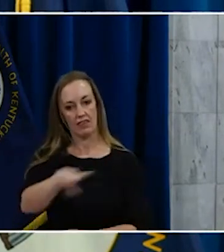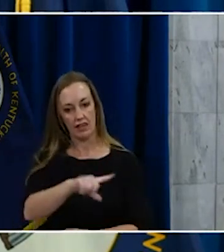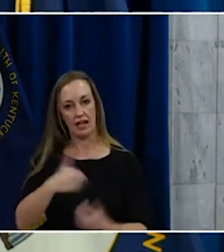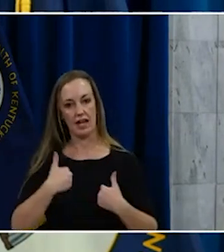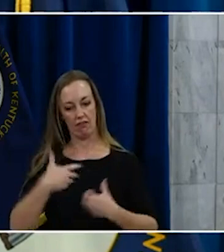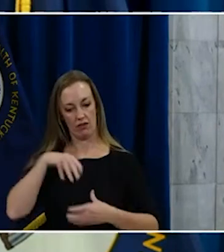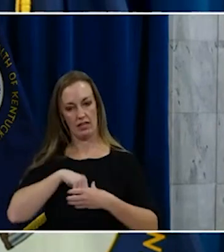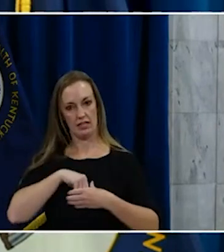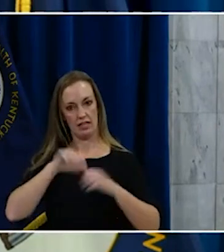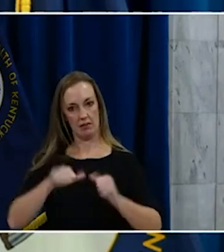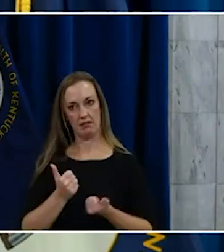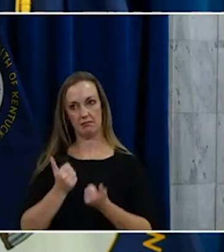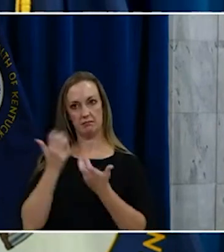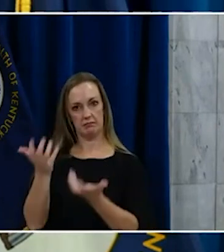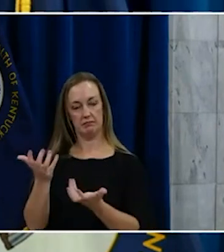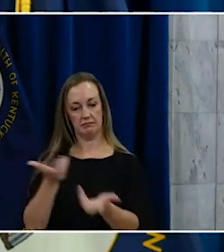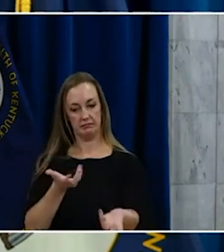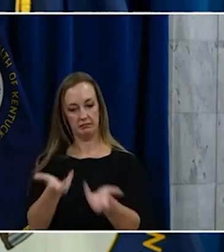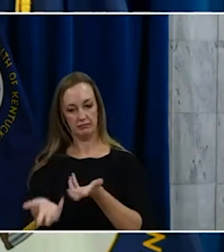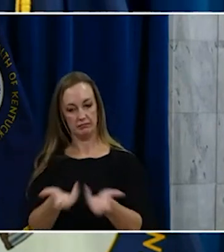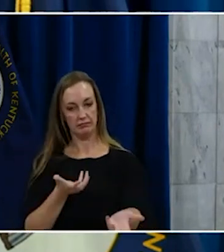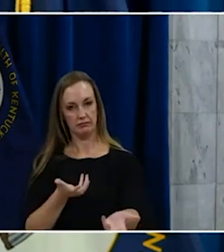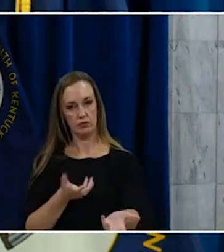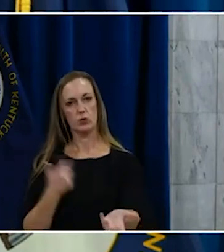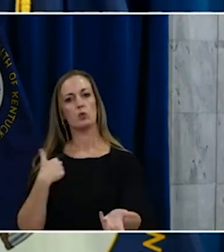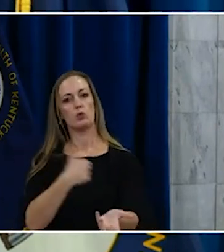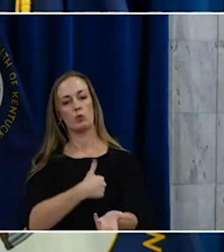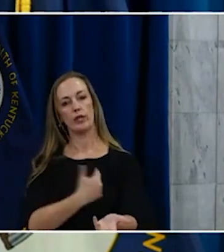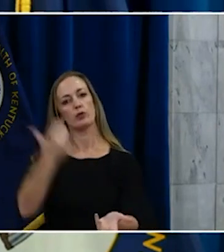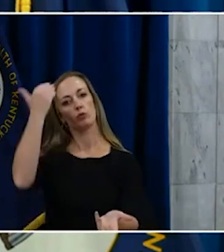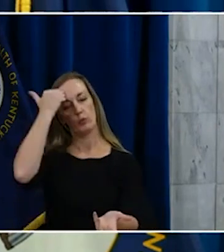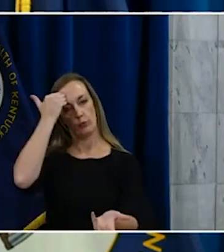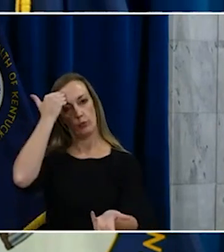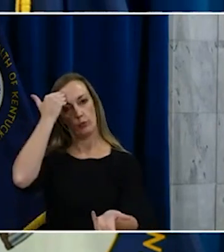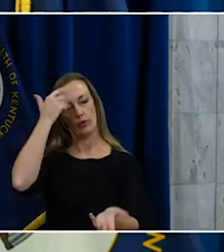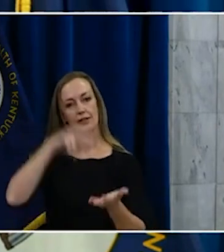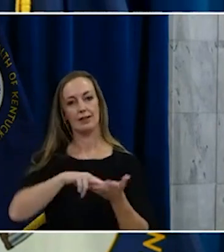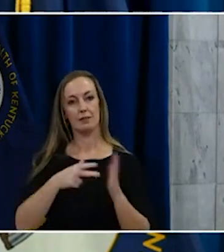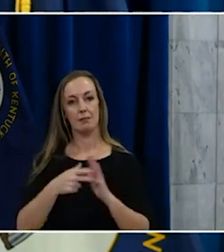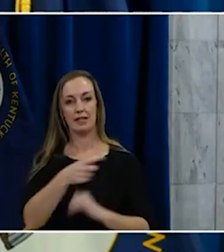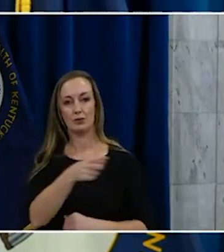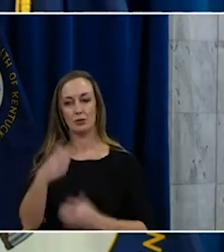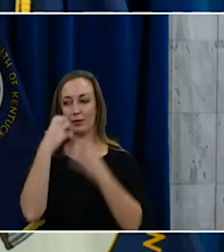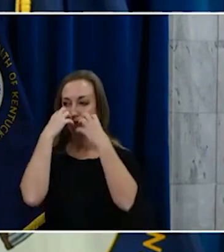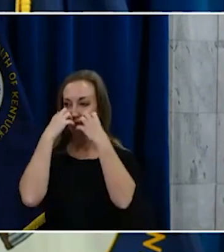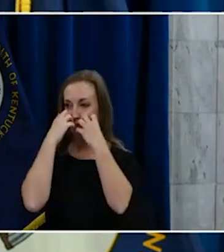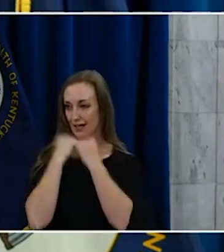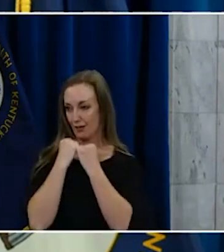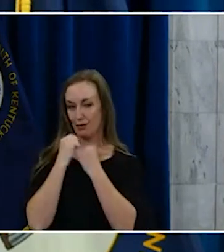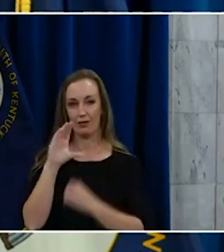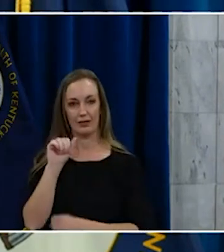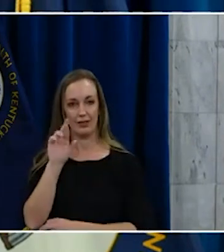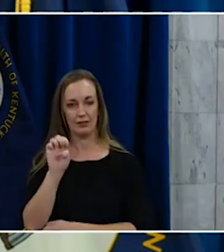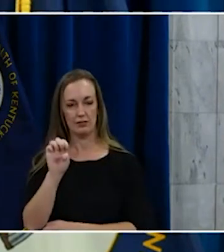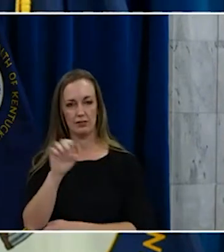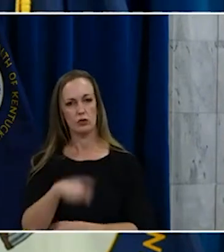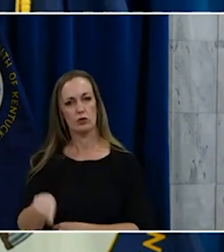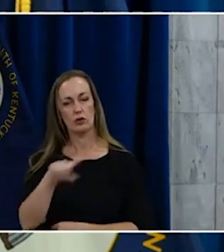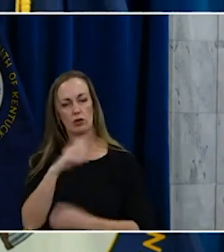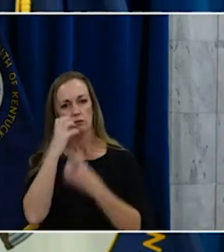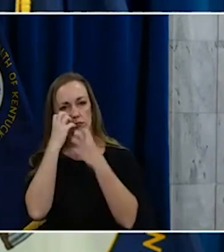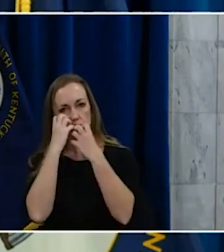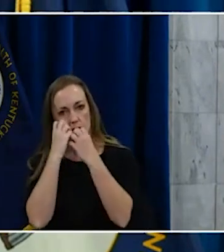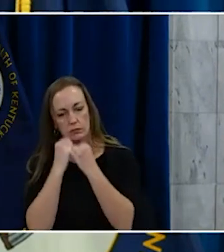give. We know it means that you care. That you